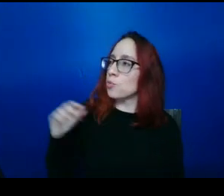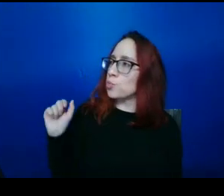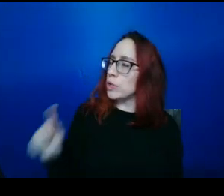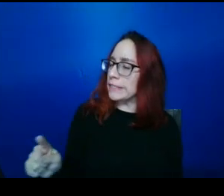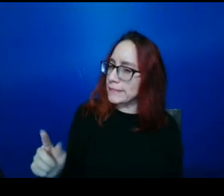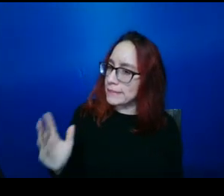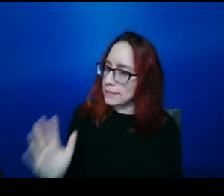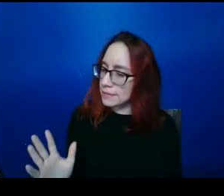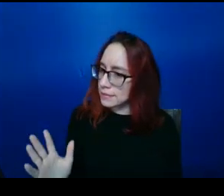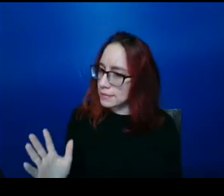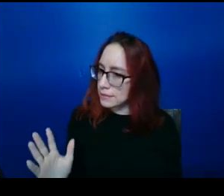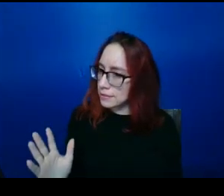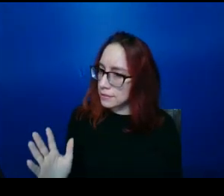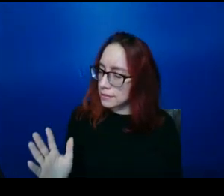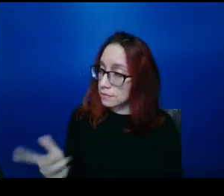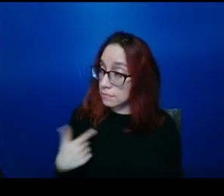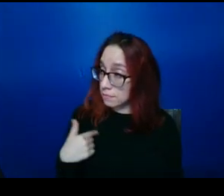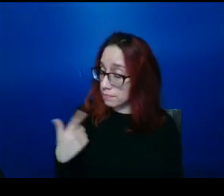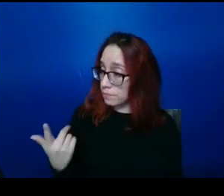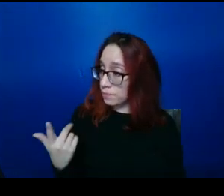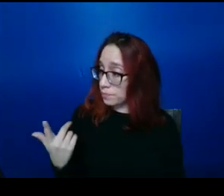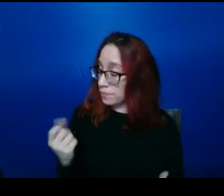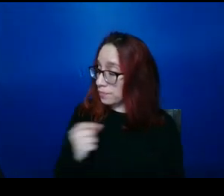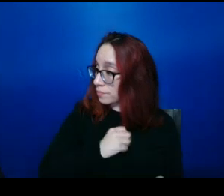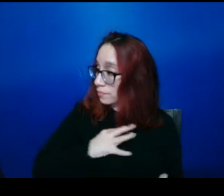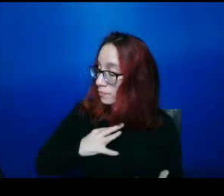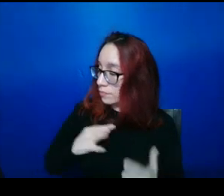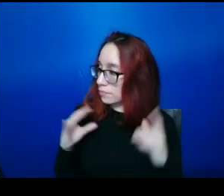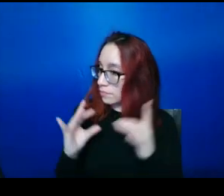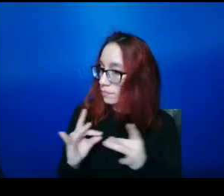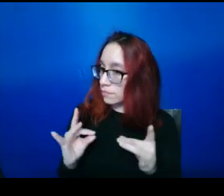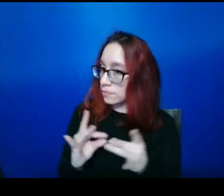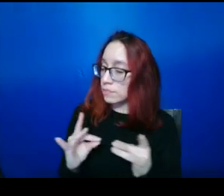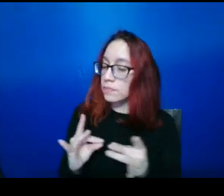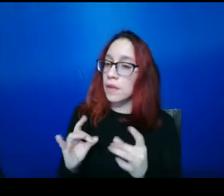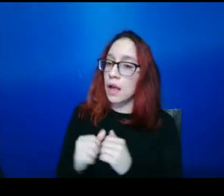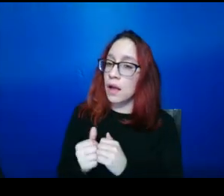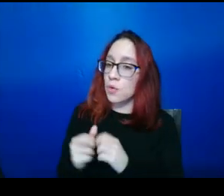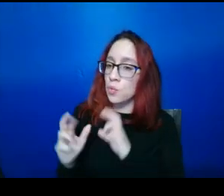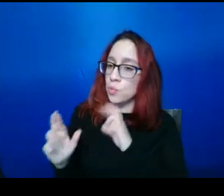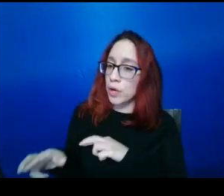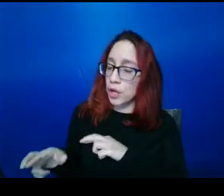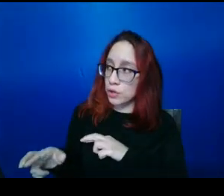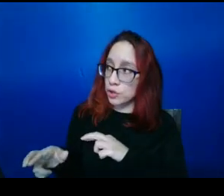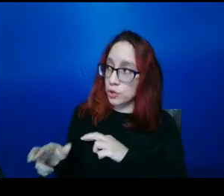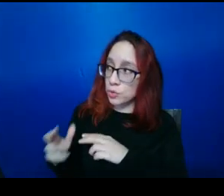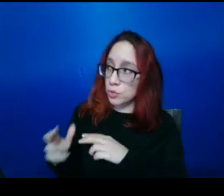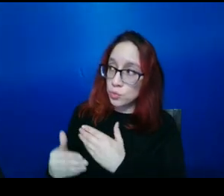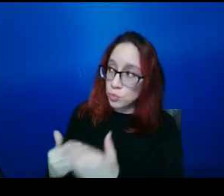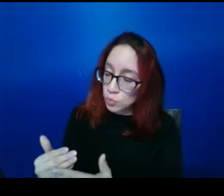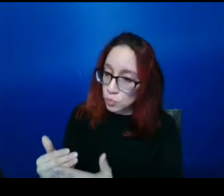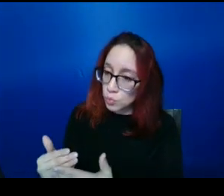would be, because there are staff comments on how the report should be,